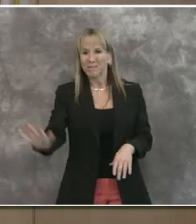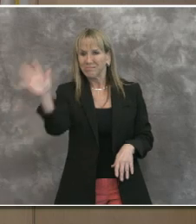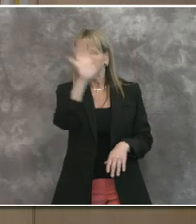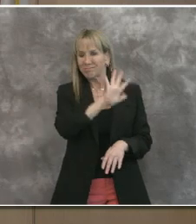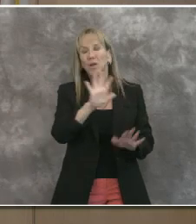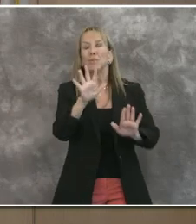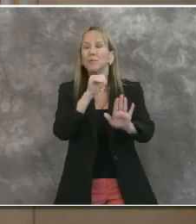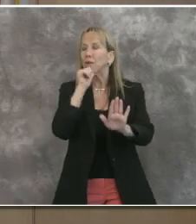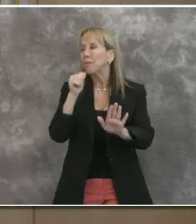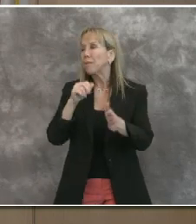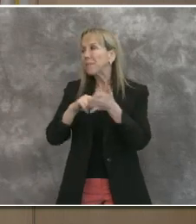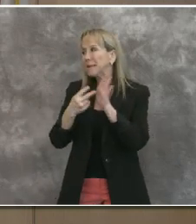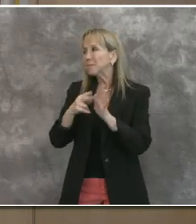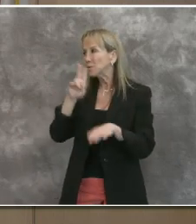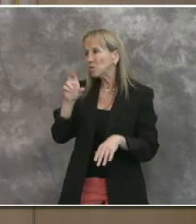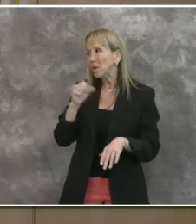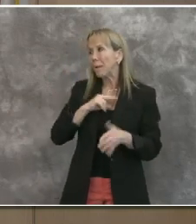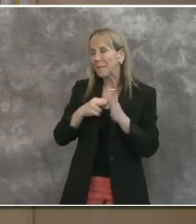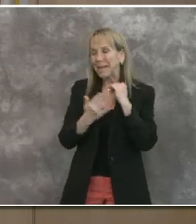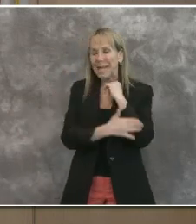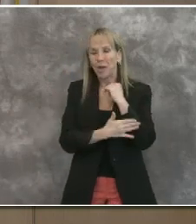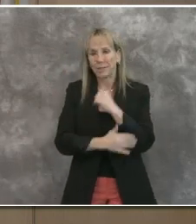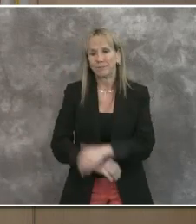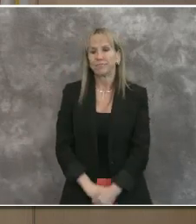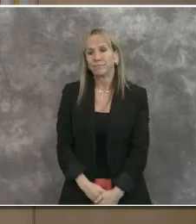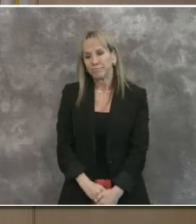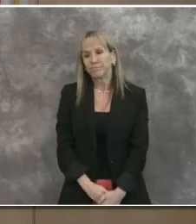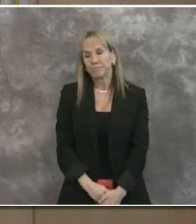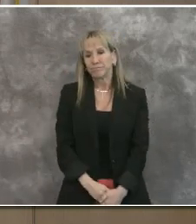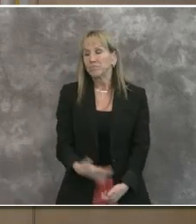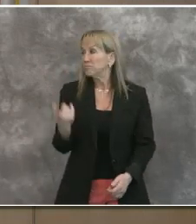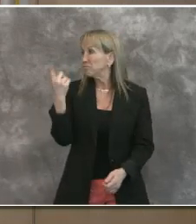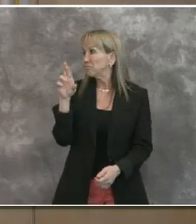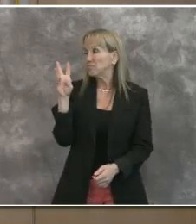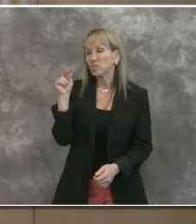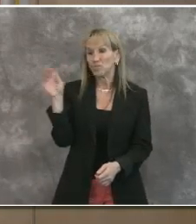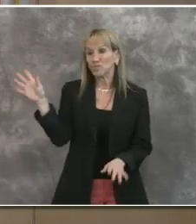across the county, county. Okay, Dr. Wooten?